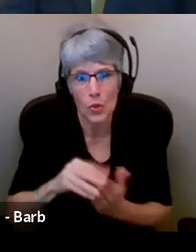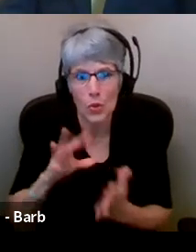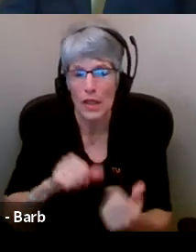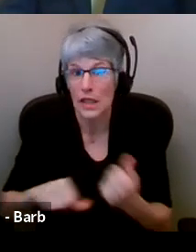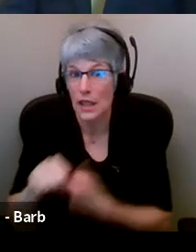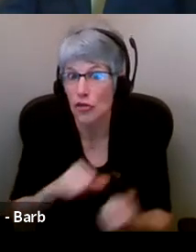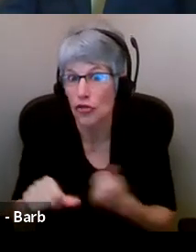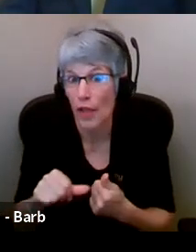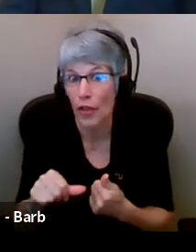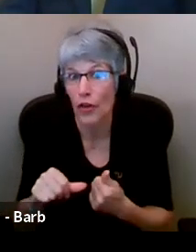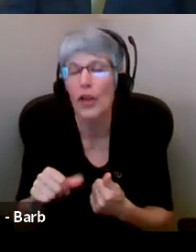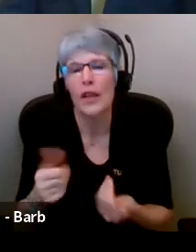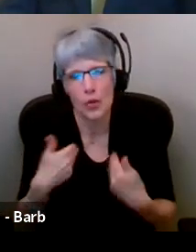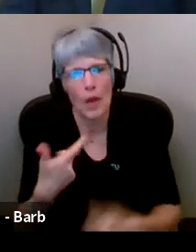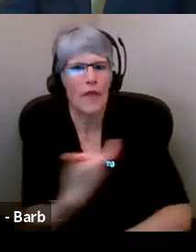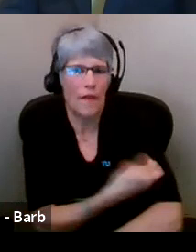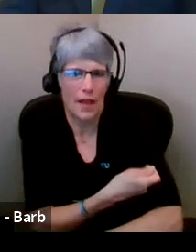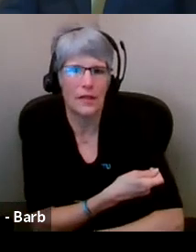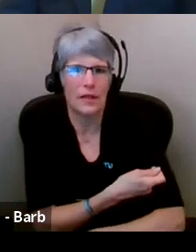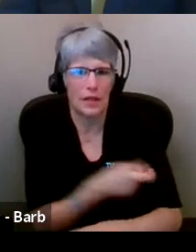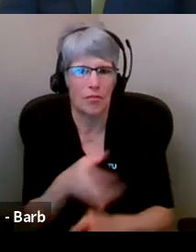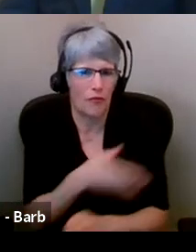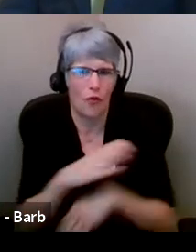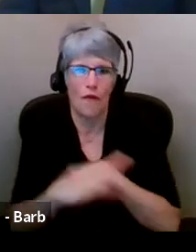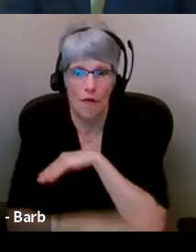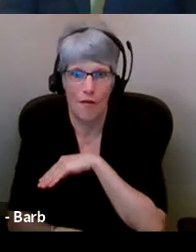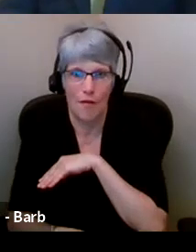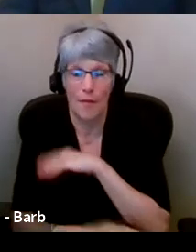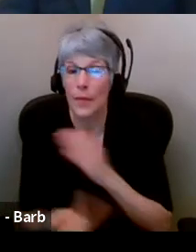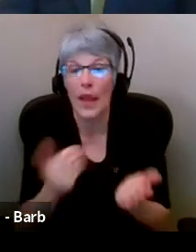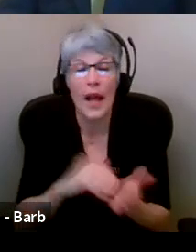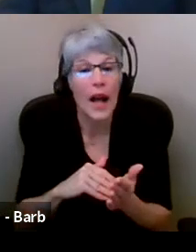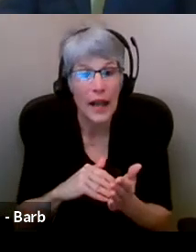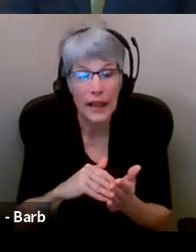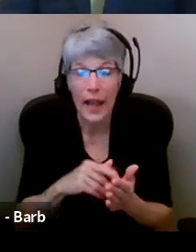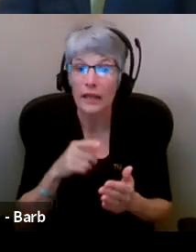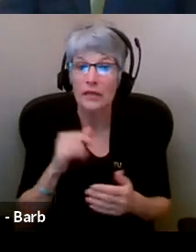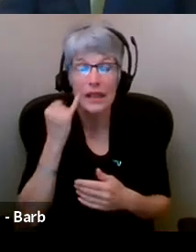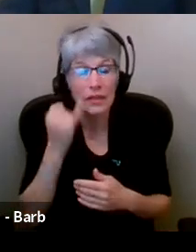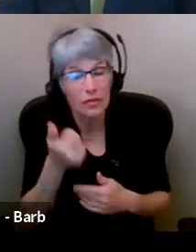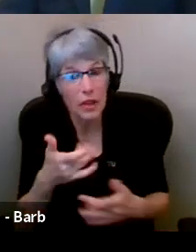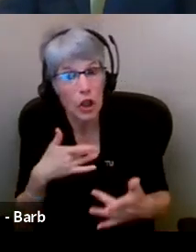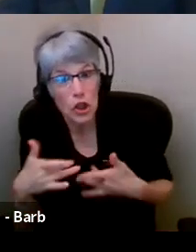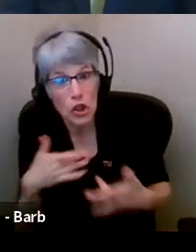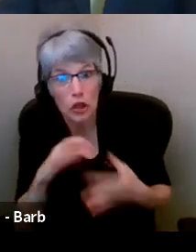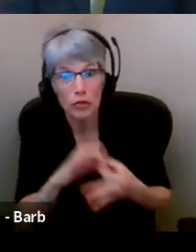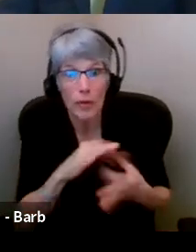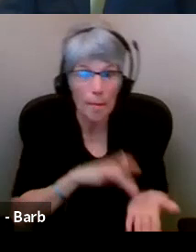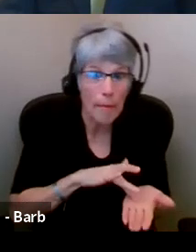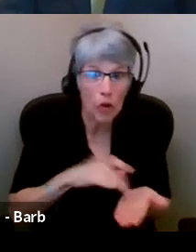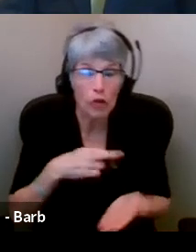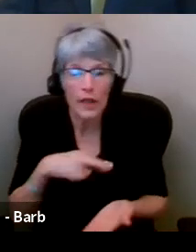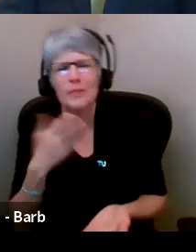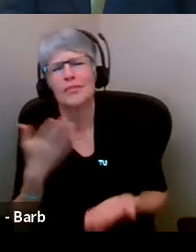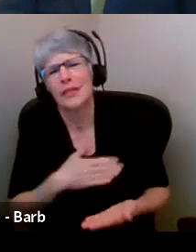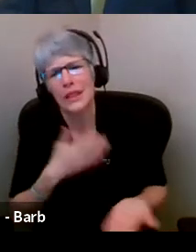is to be able to get vaccinated this fall. Again, of course, you have concerns about it, either medically or religiously, please talk to your